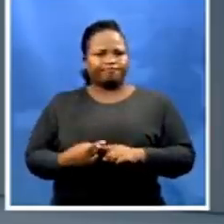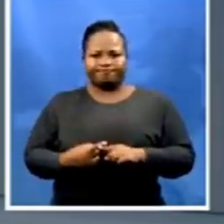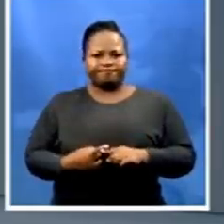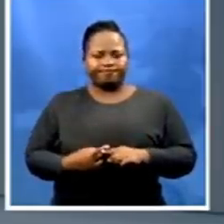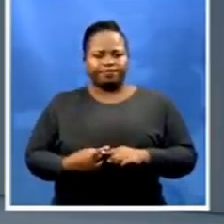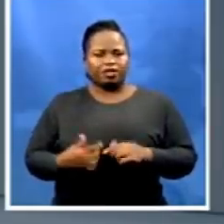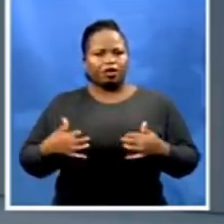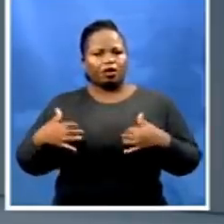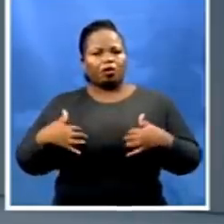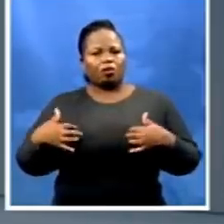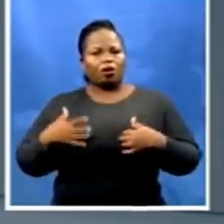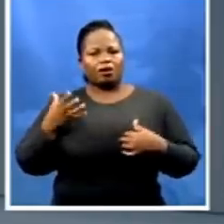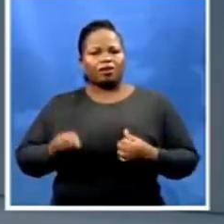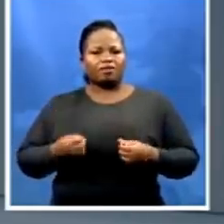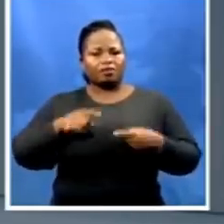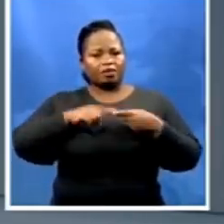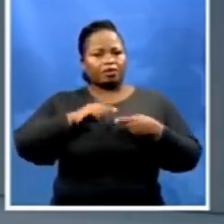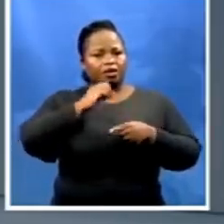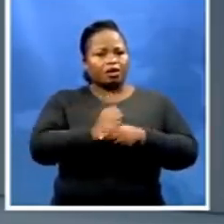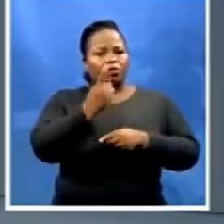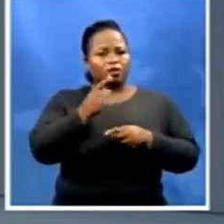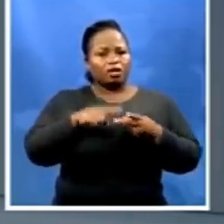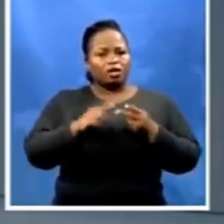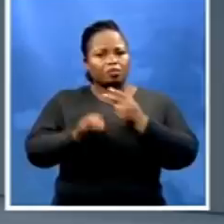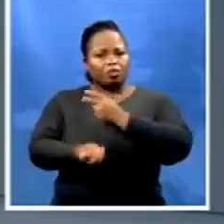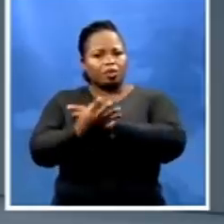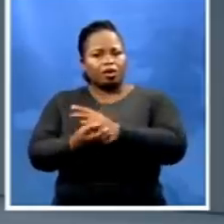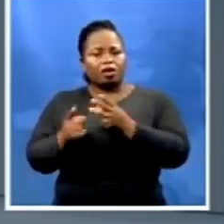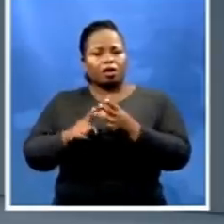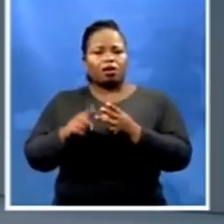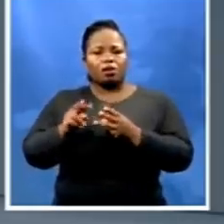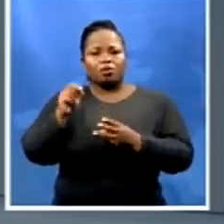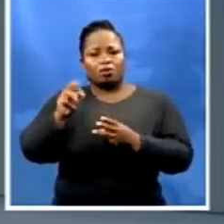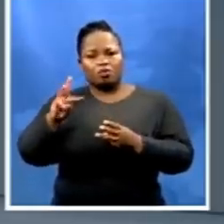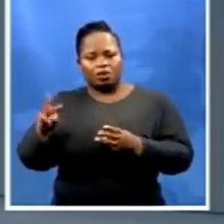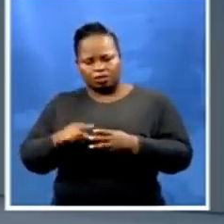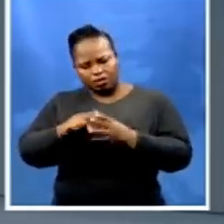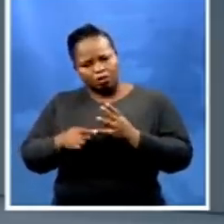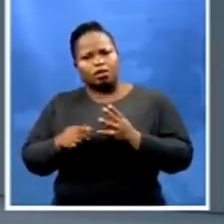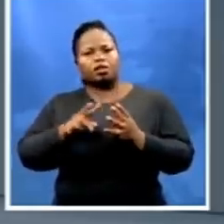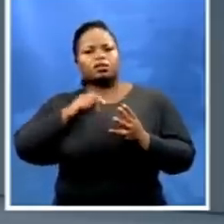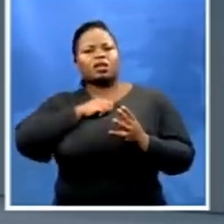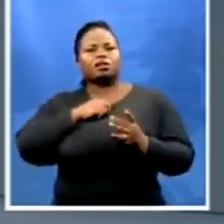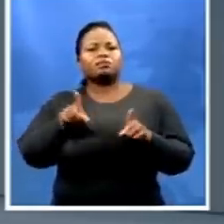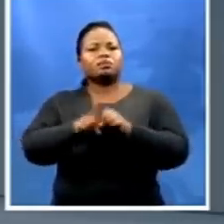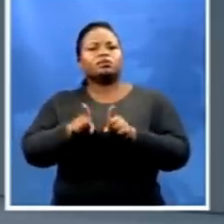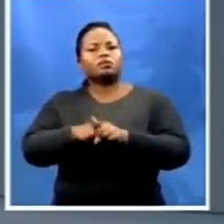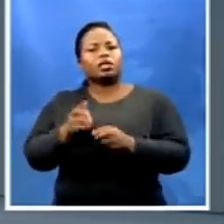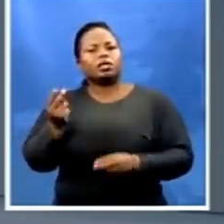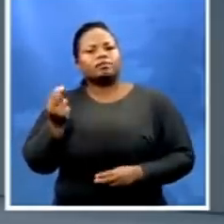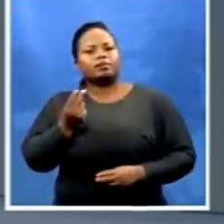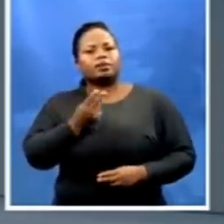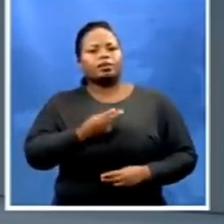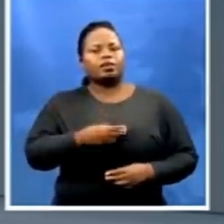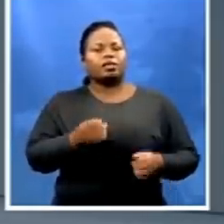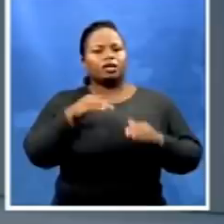and Mpumalanga and the Northwest reporting similar instances of vandalism. So you've heard from the MEC in KwaZulu-Natal